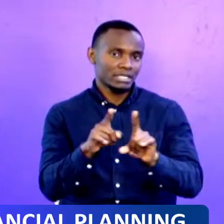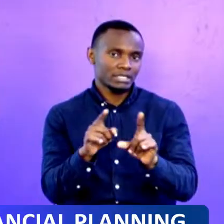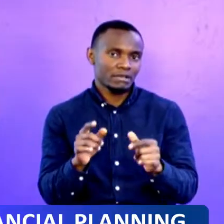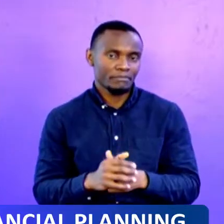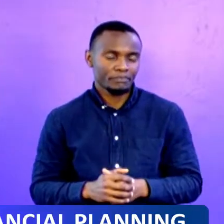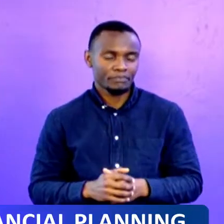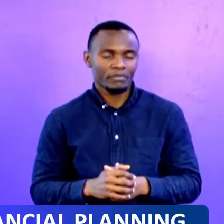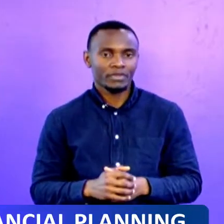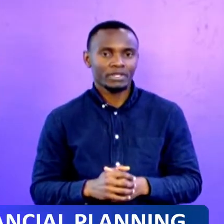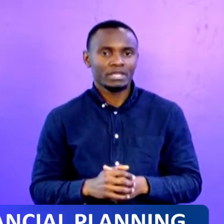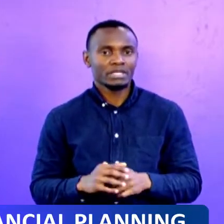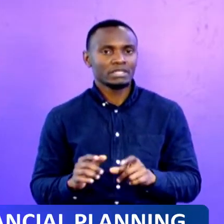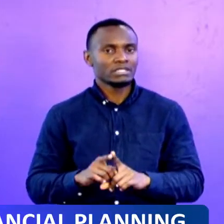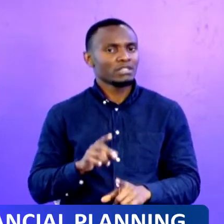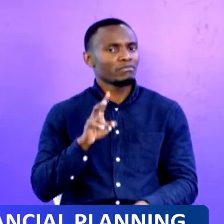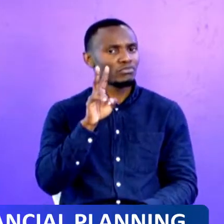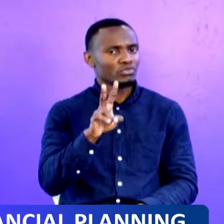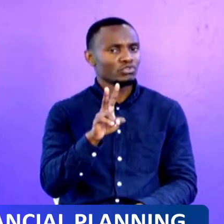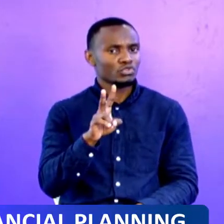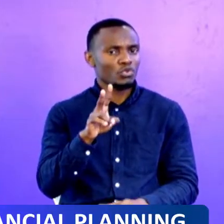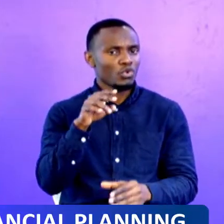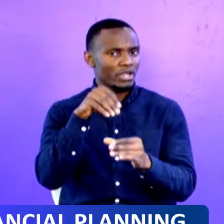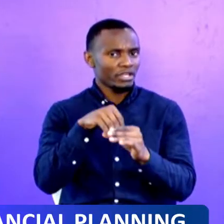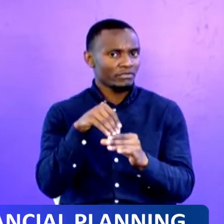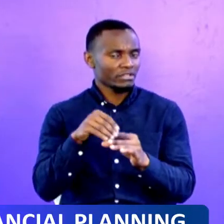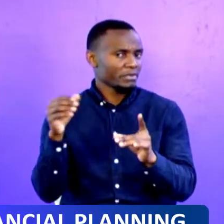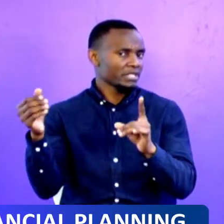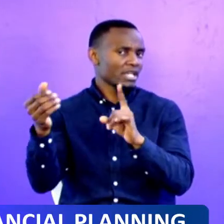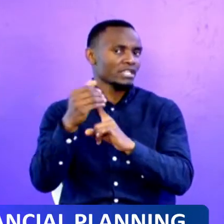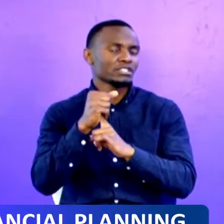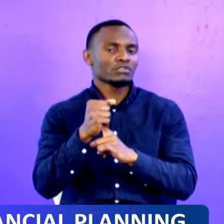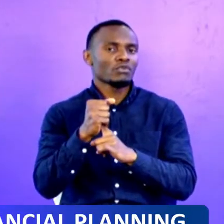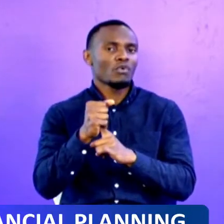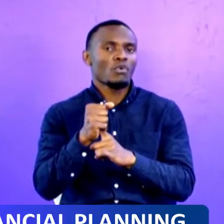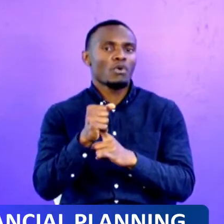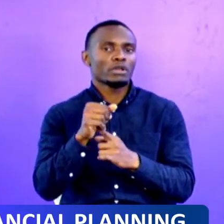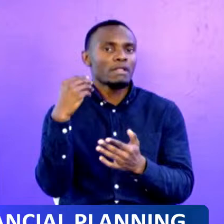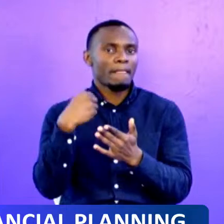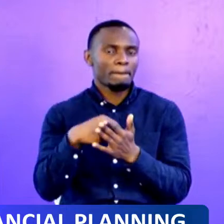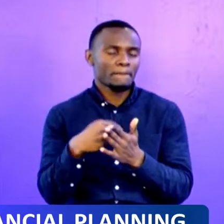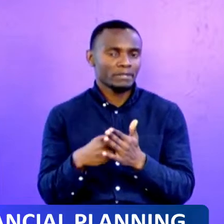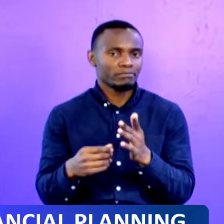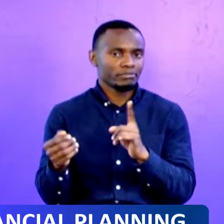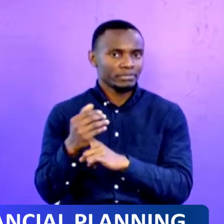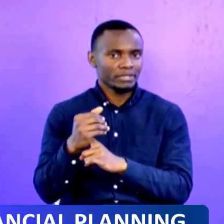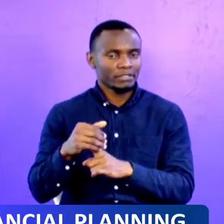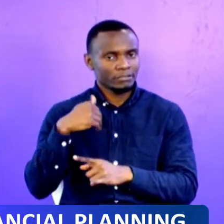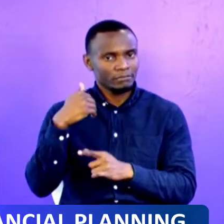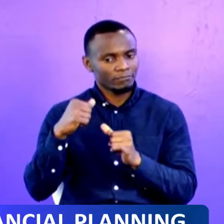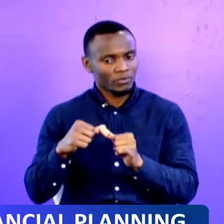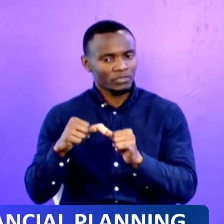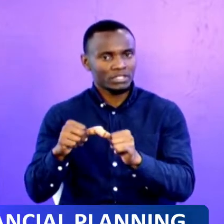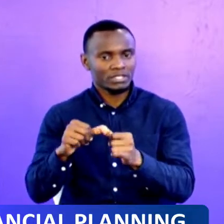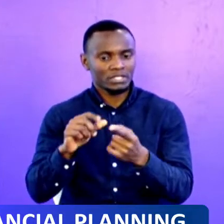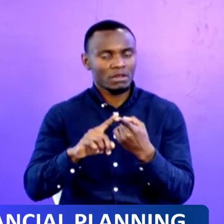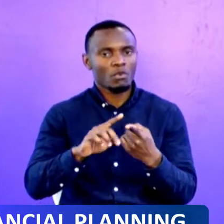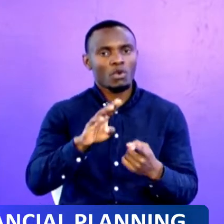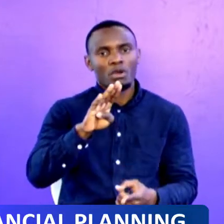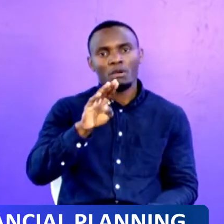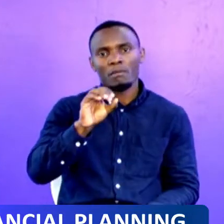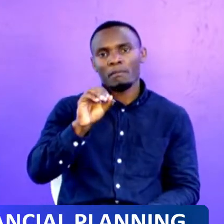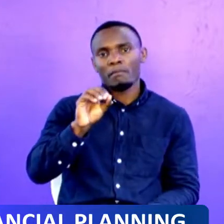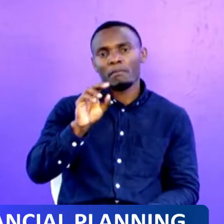And there are two investments that achieve that objective of income, generating a consistent income, and one is bonds,